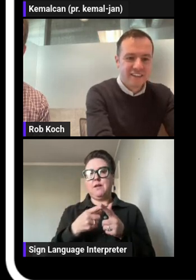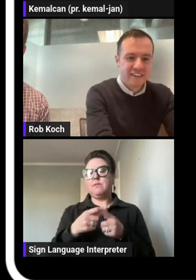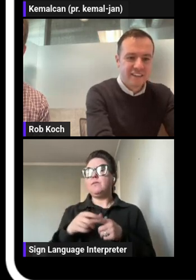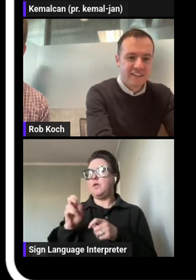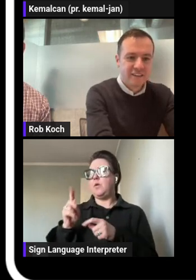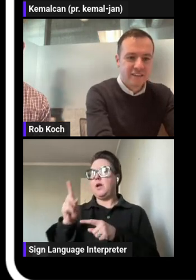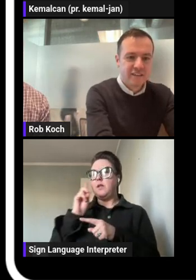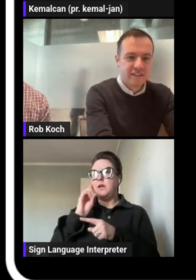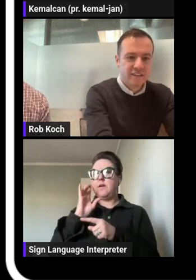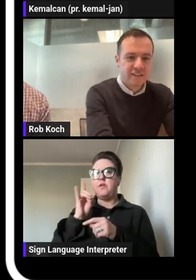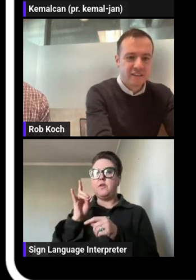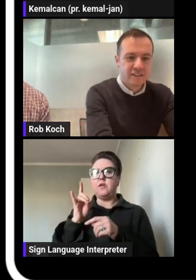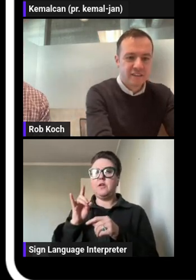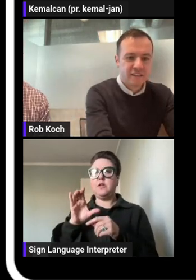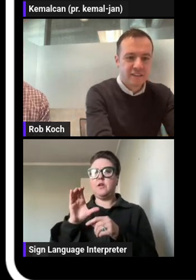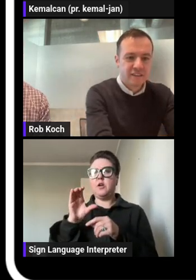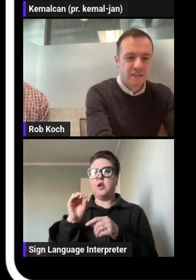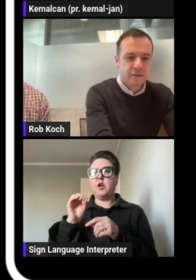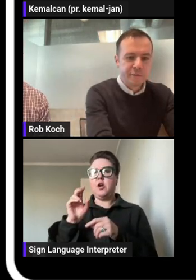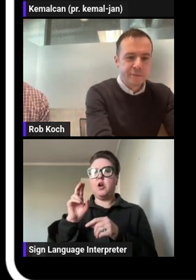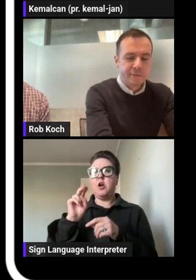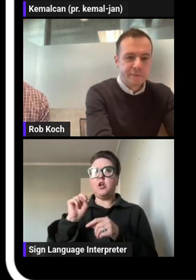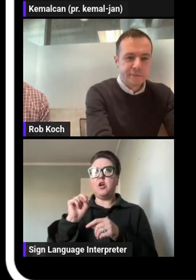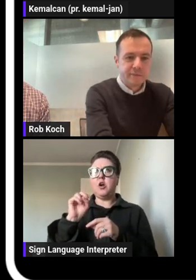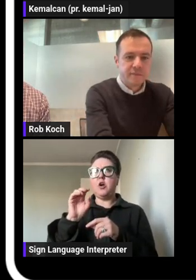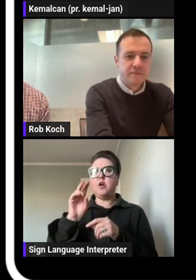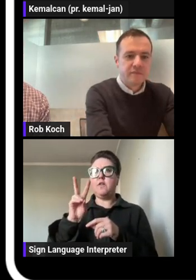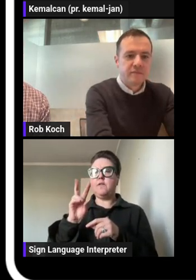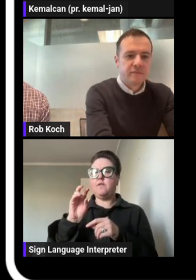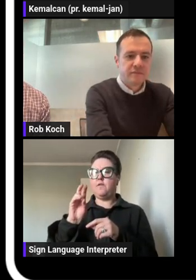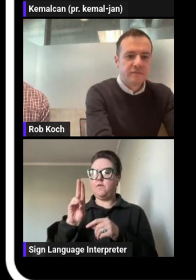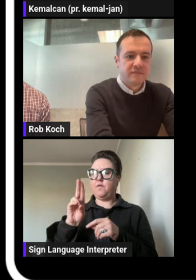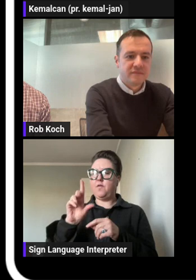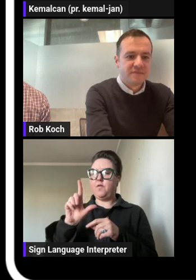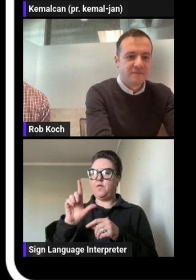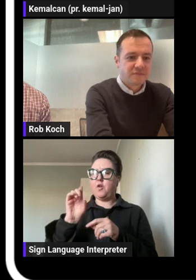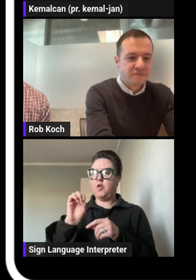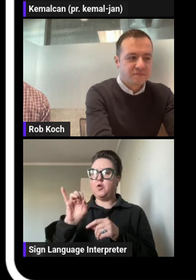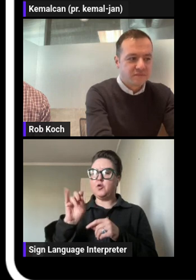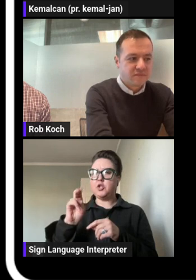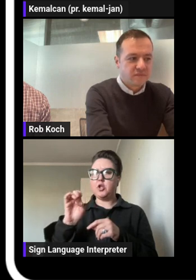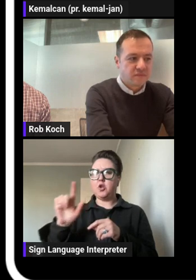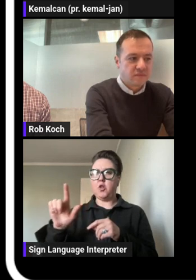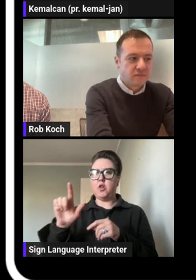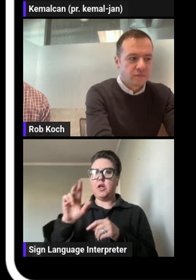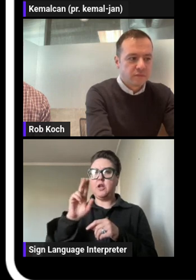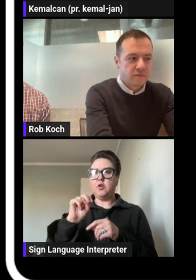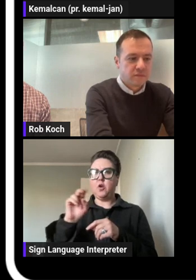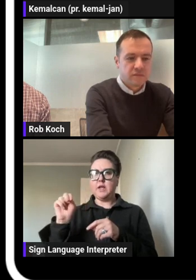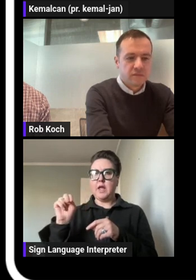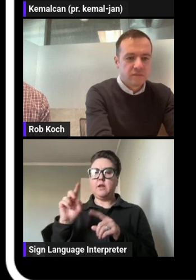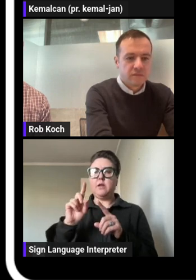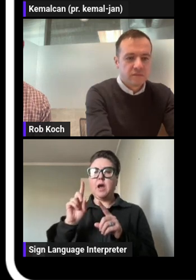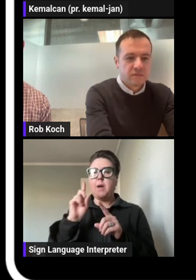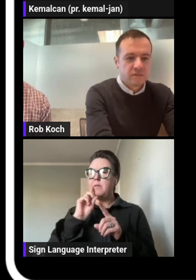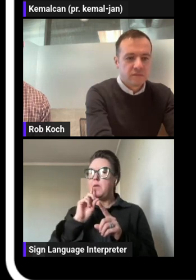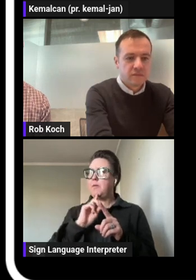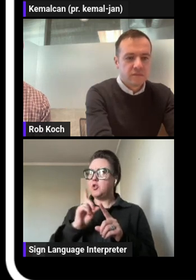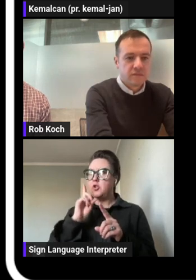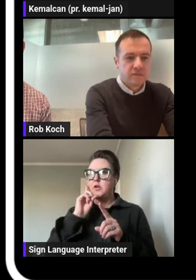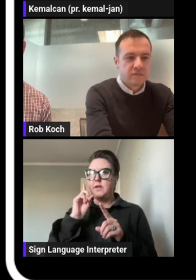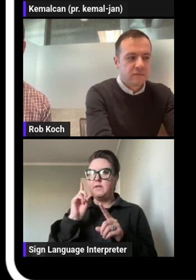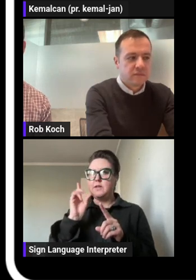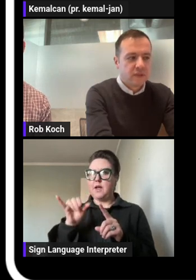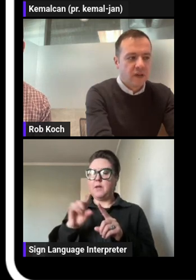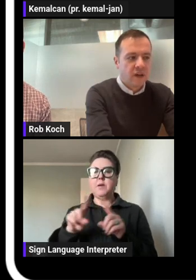heard the word convolutional neural net. I'm not sure if that's what it is, but it almost sounds like it's one of those 3-letter